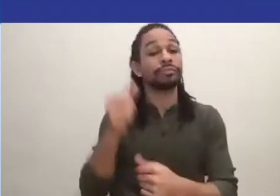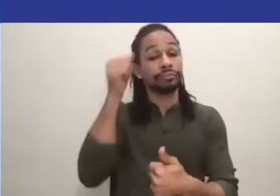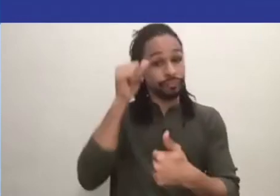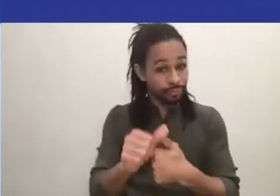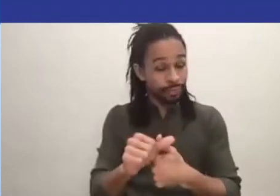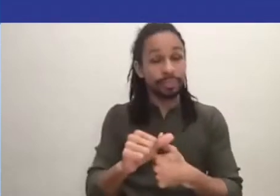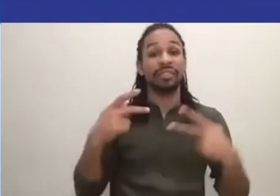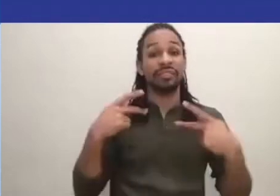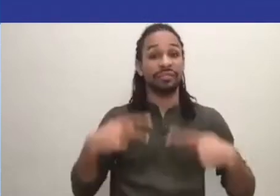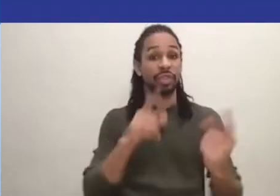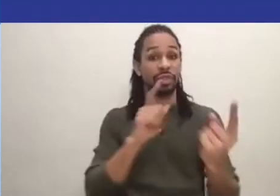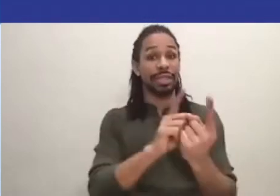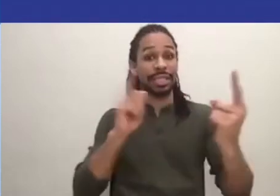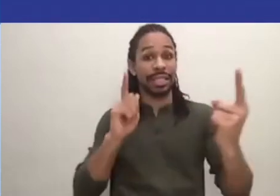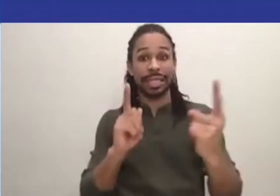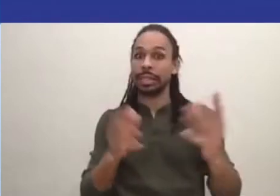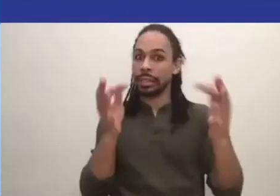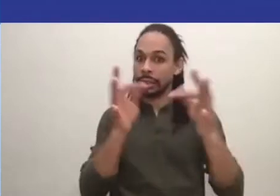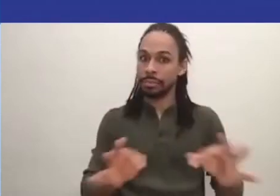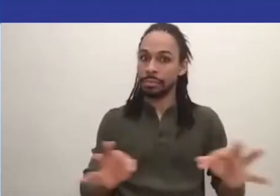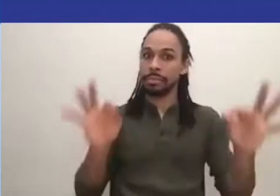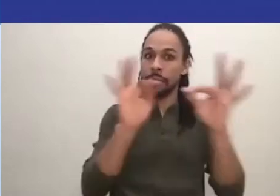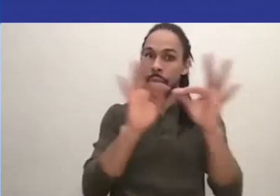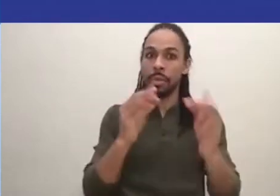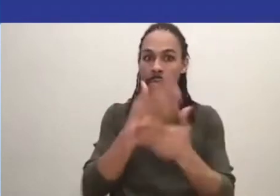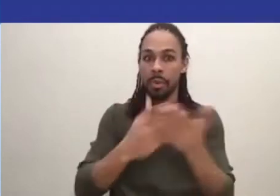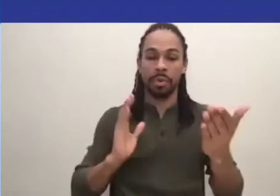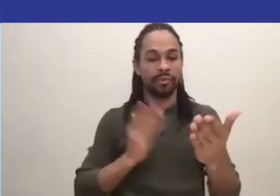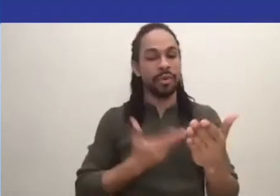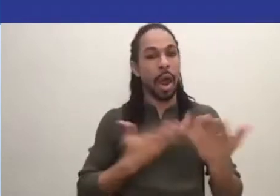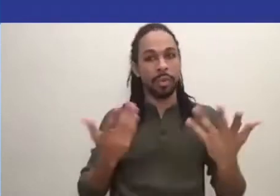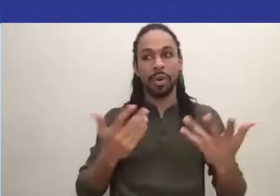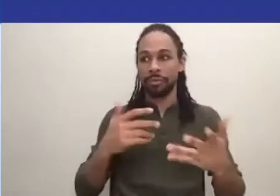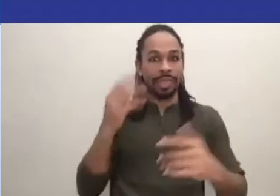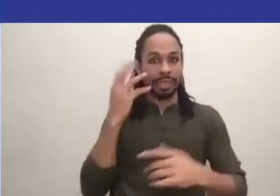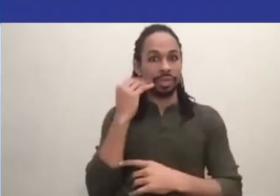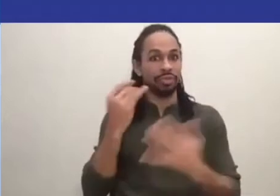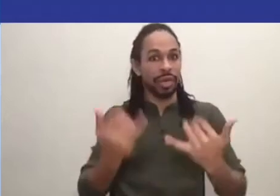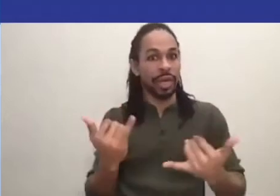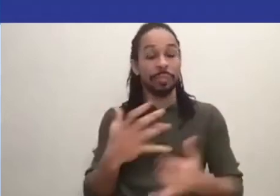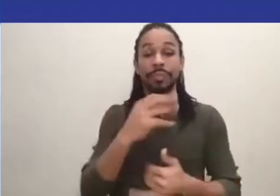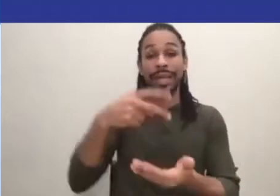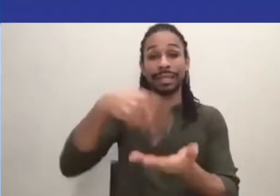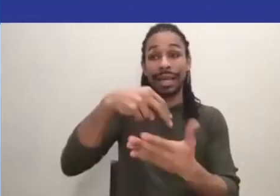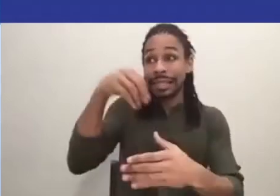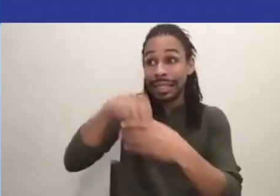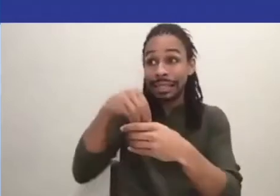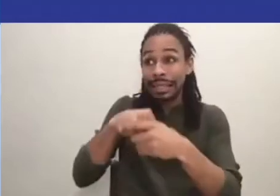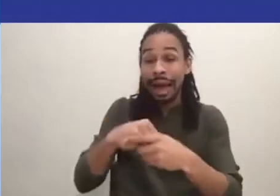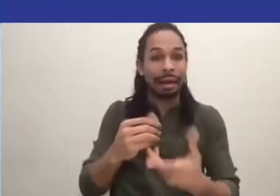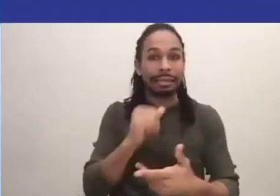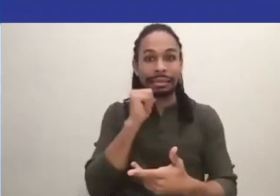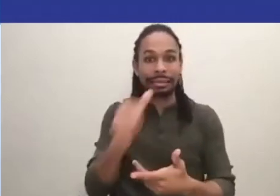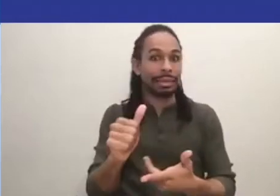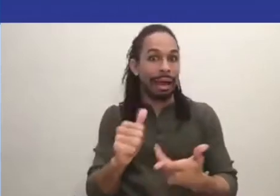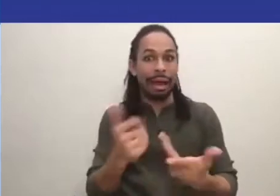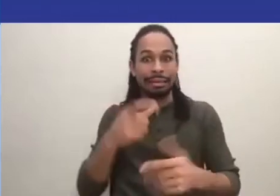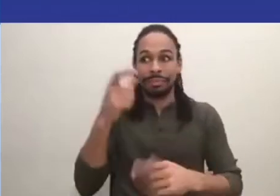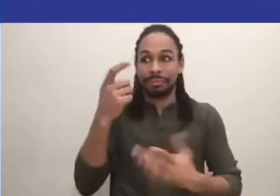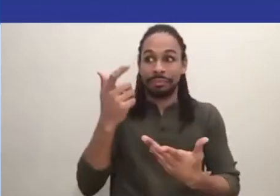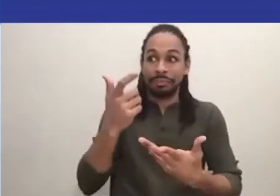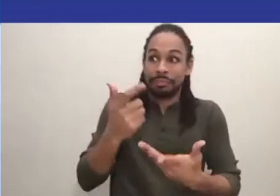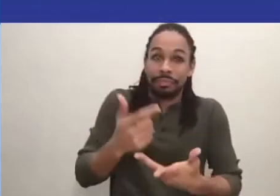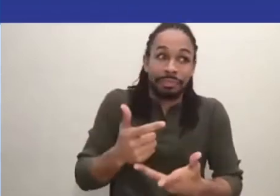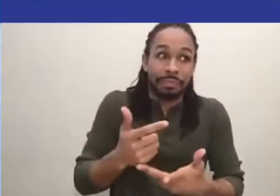of our pandemic experience, and dancing indoor studios is not a given, we are reminded that many dance forms birthed in communities of